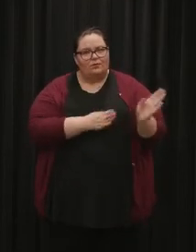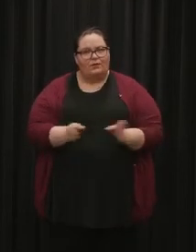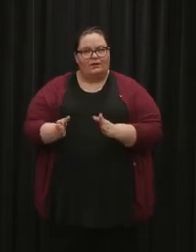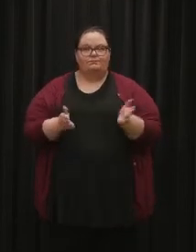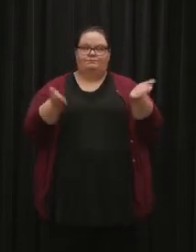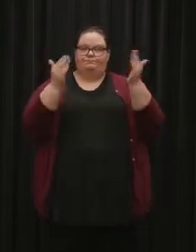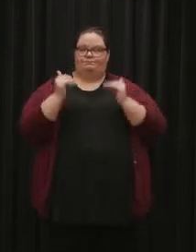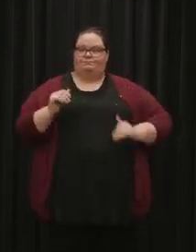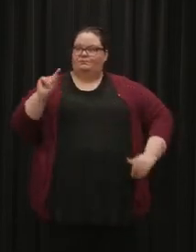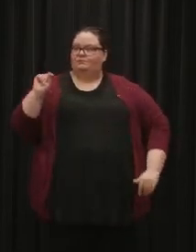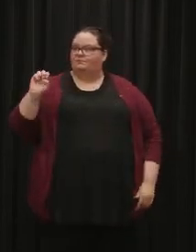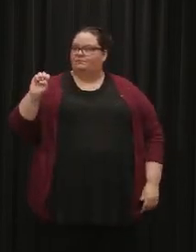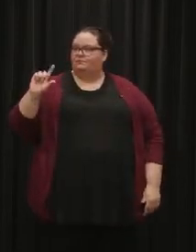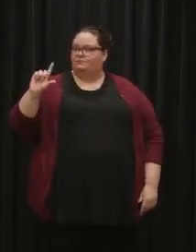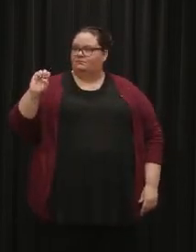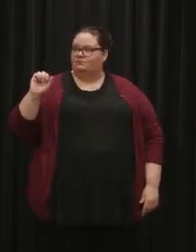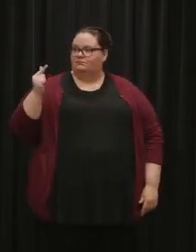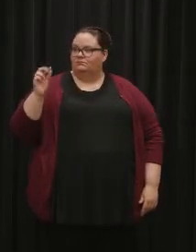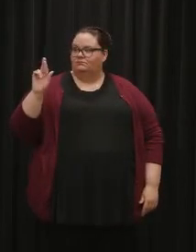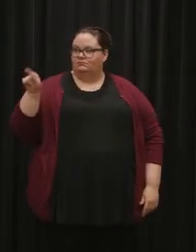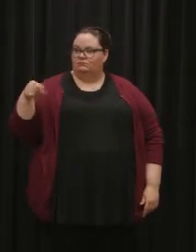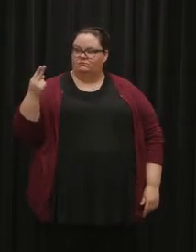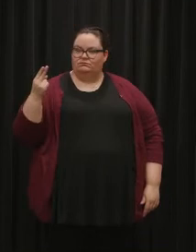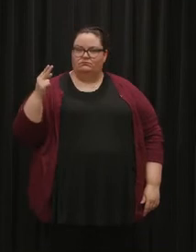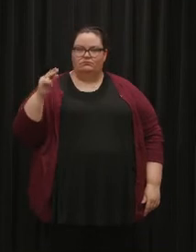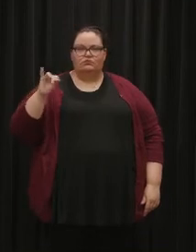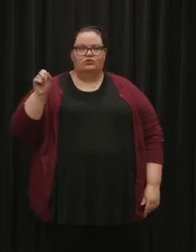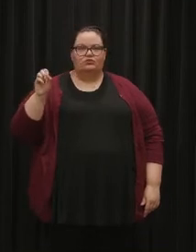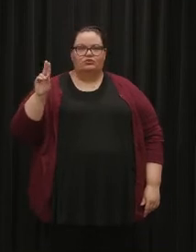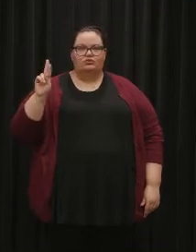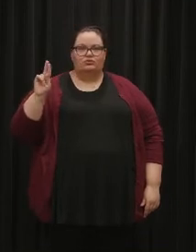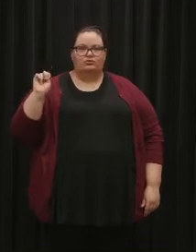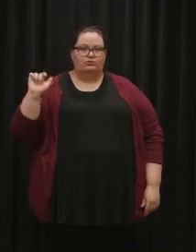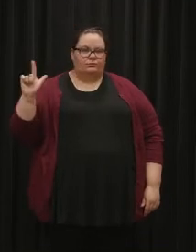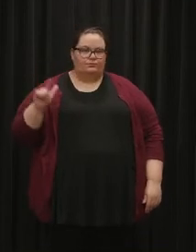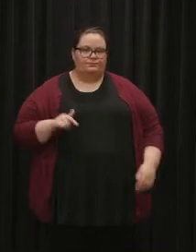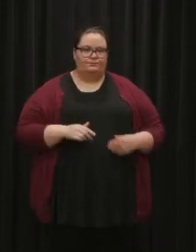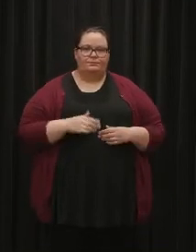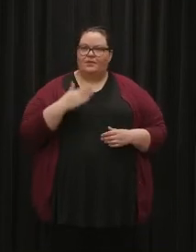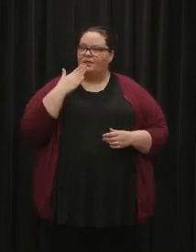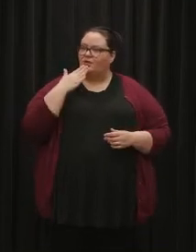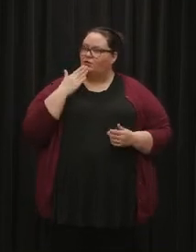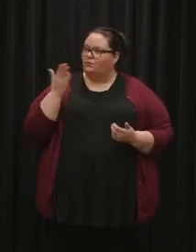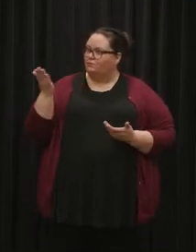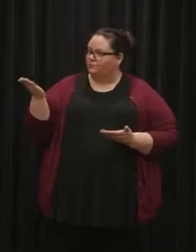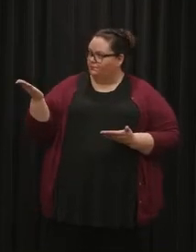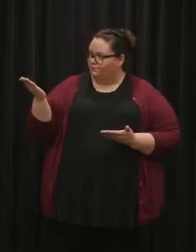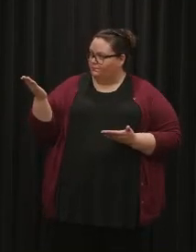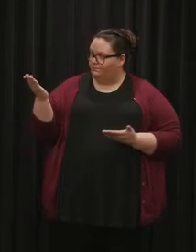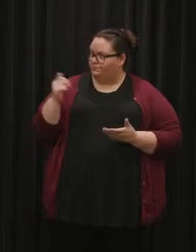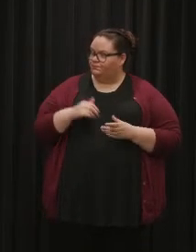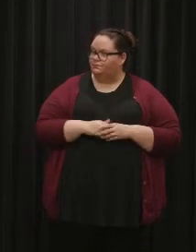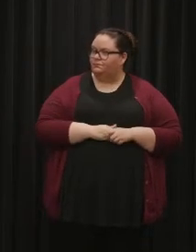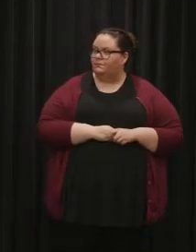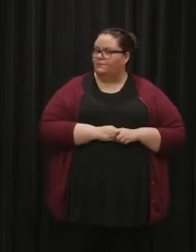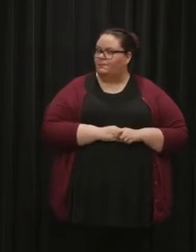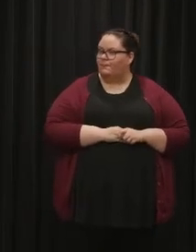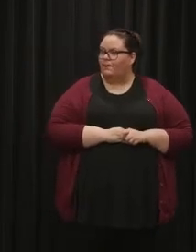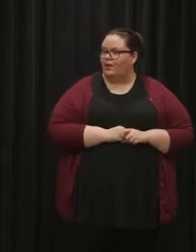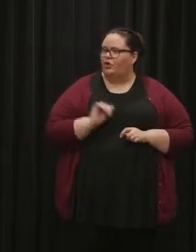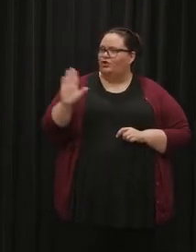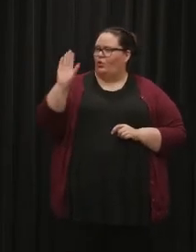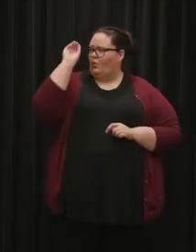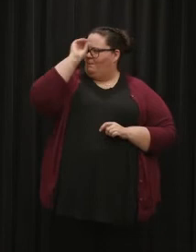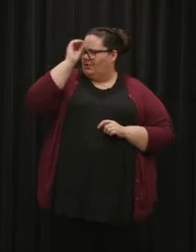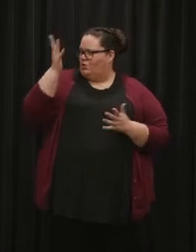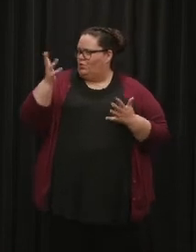Andrew Watt, Telegraph Journal. Thanks, Bruce. Dr. Russell, I'd like to hear your thoughts on this.